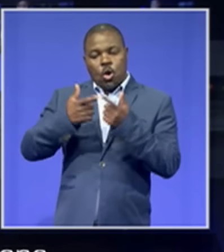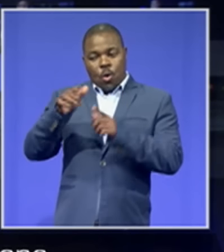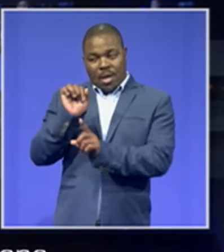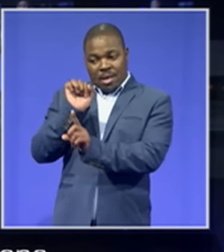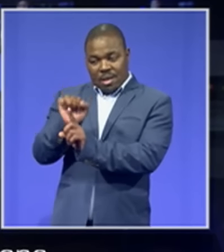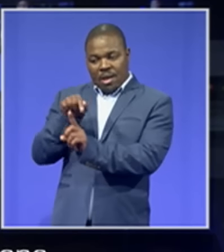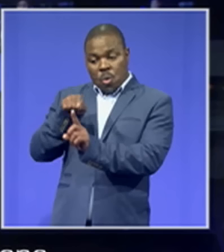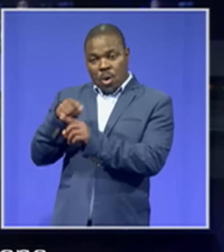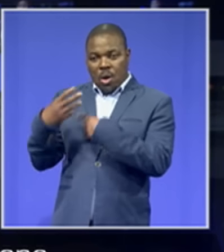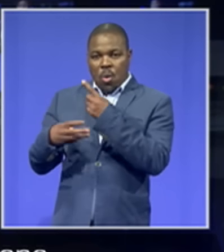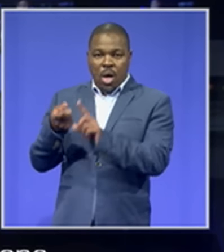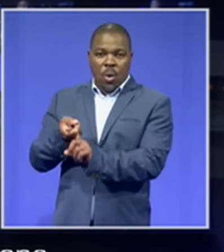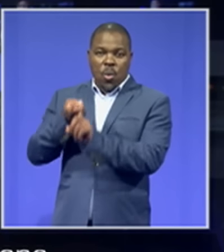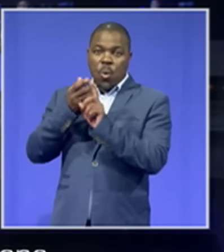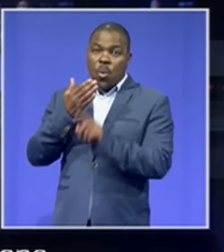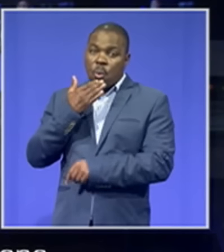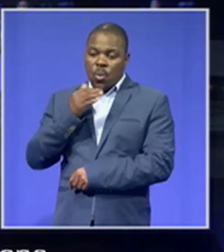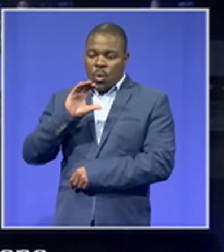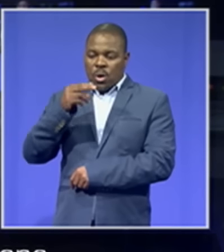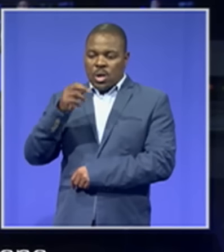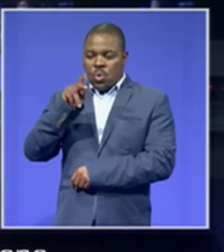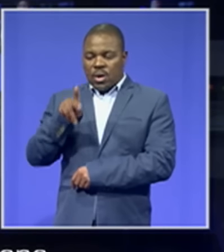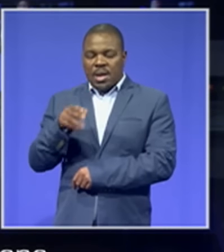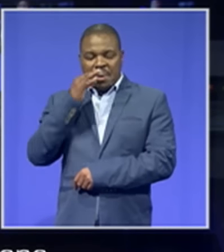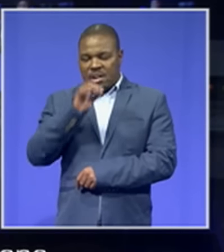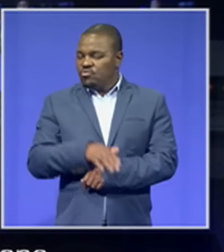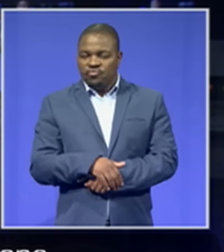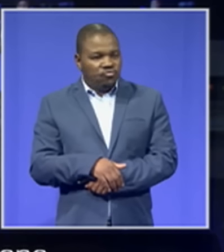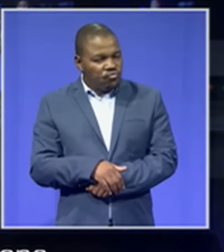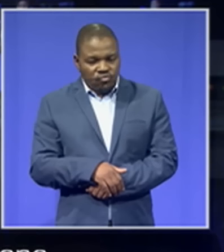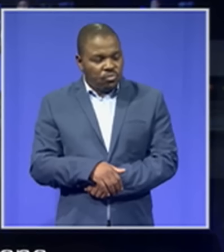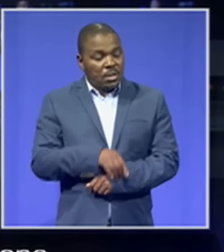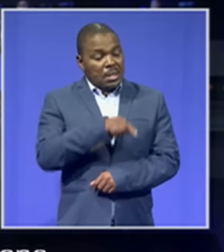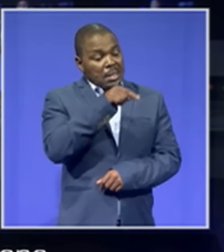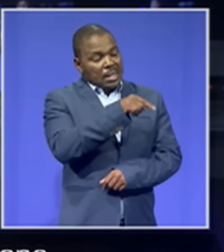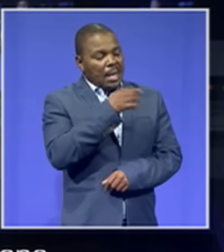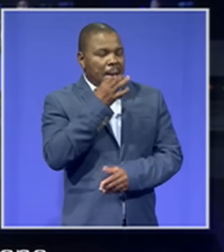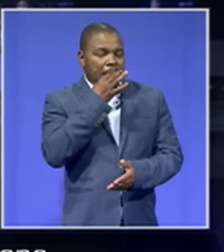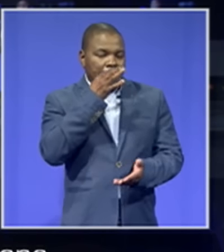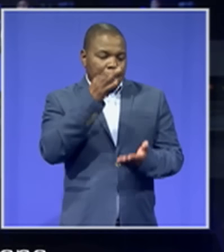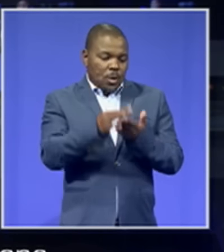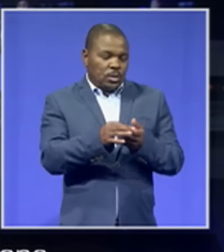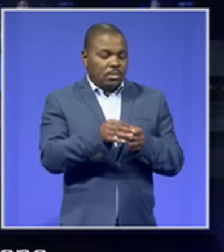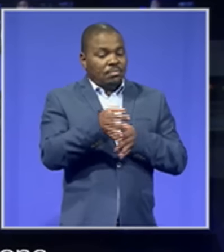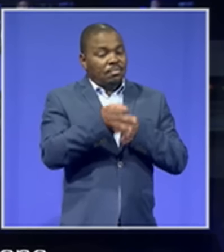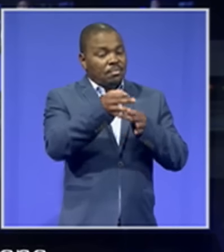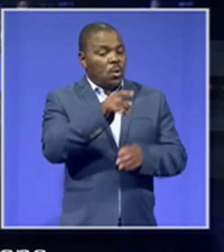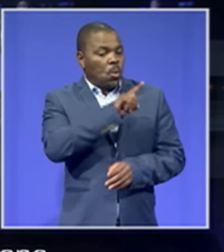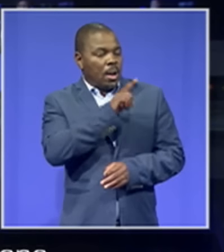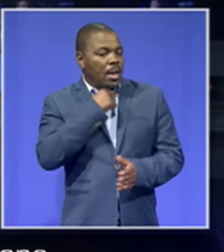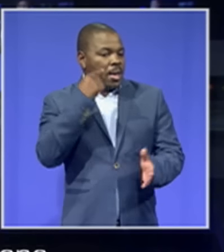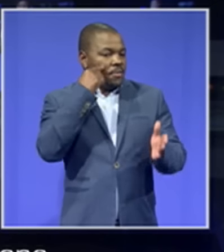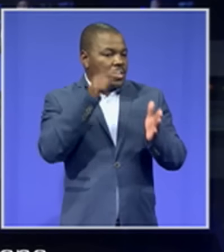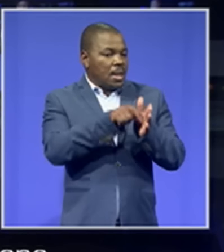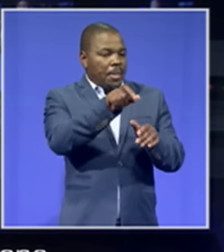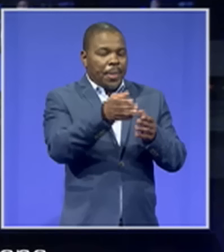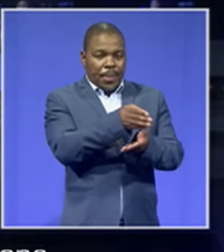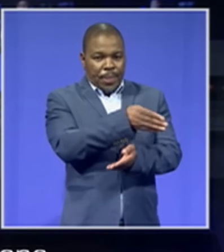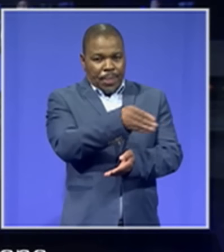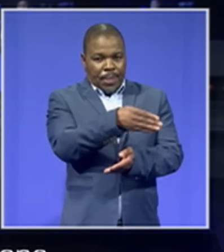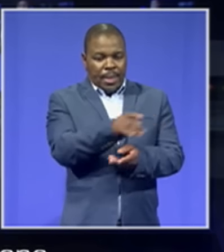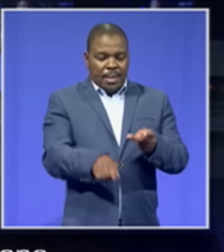thoko mosebetsing e leng Andrew Chauke. Ba eteletseng pele bopaki ba behile mapaka a akaretsang dipaki tse siyo. Ba boetse ba